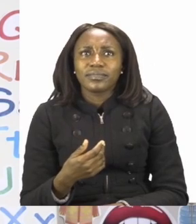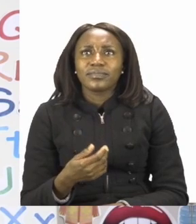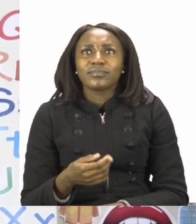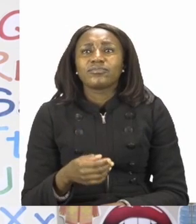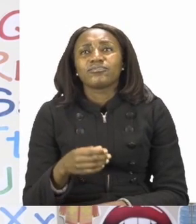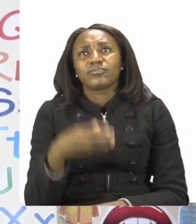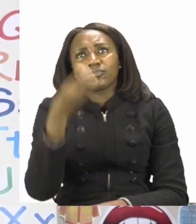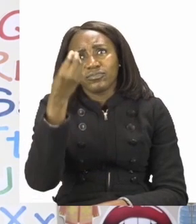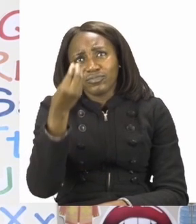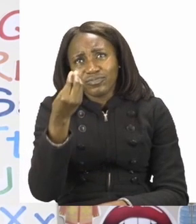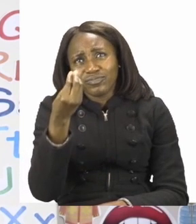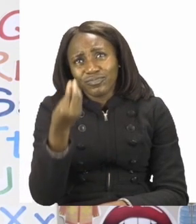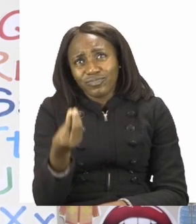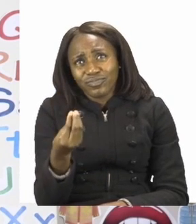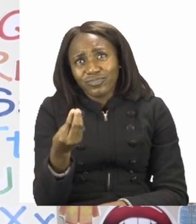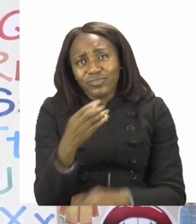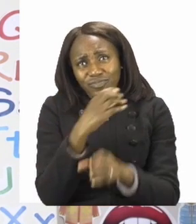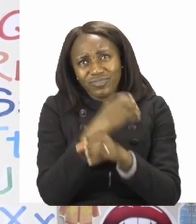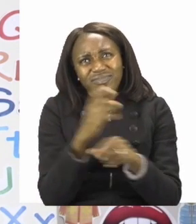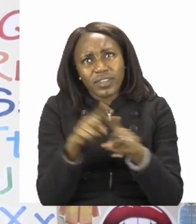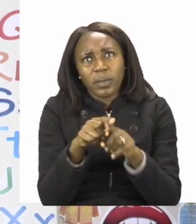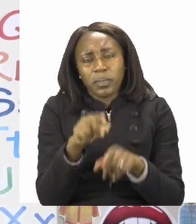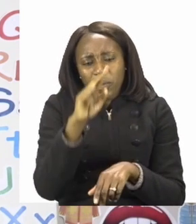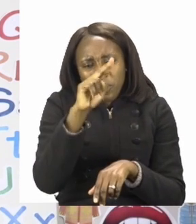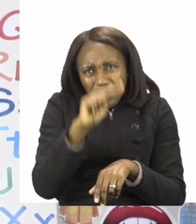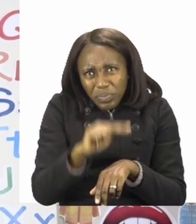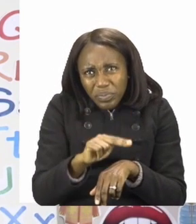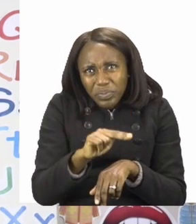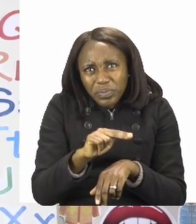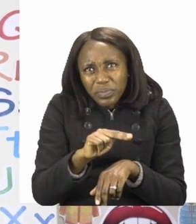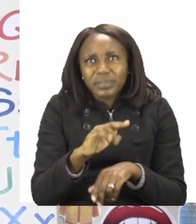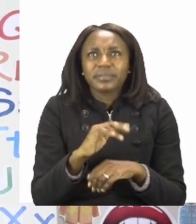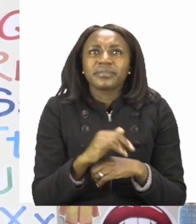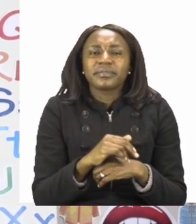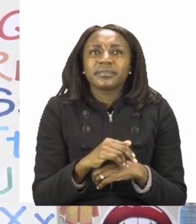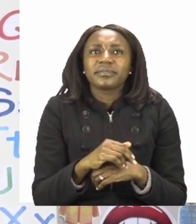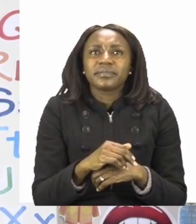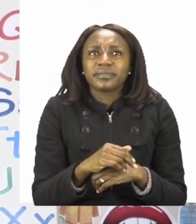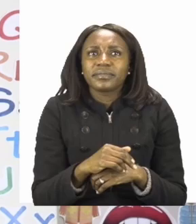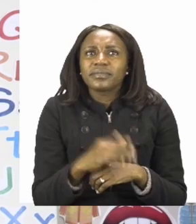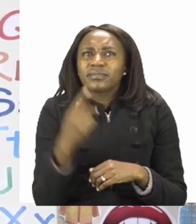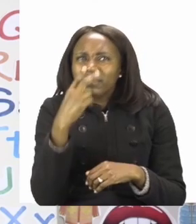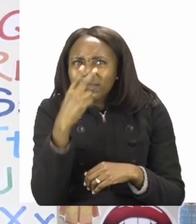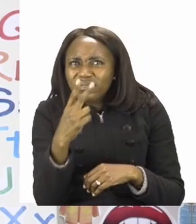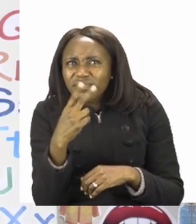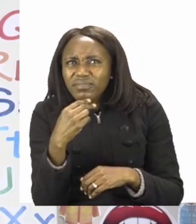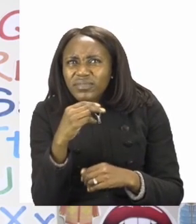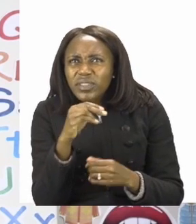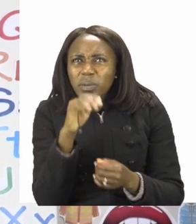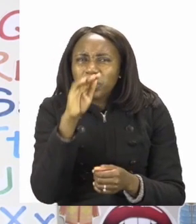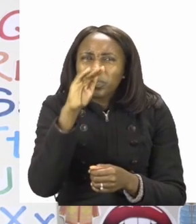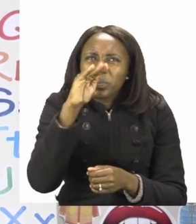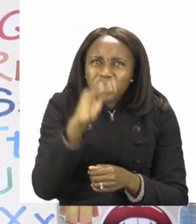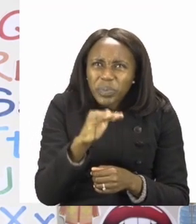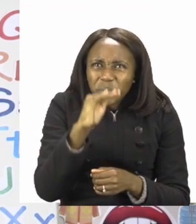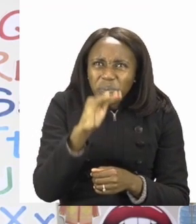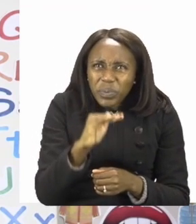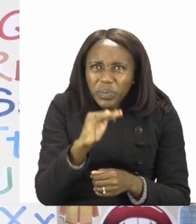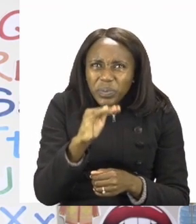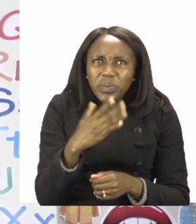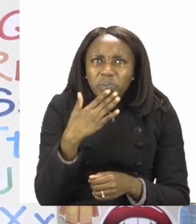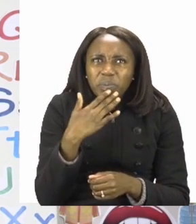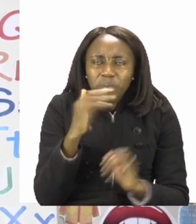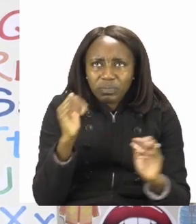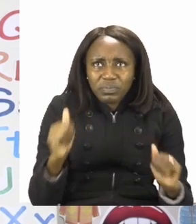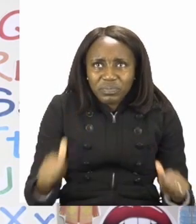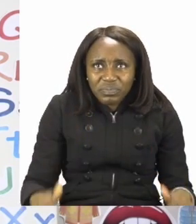small and tall is big. In this case, the shortest person we can see is the boy